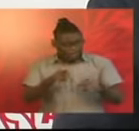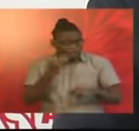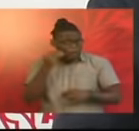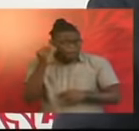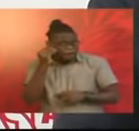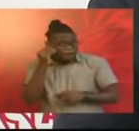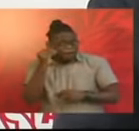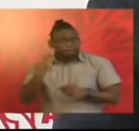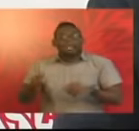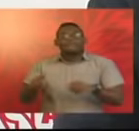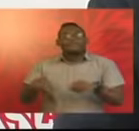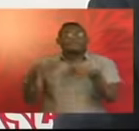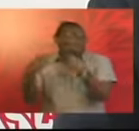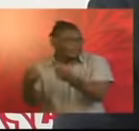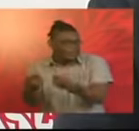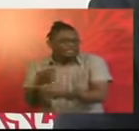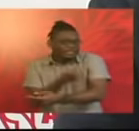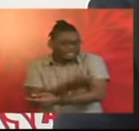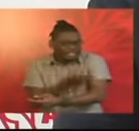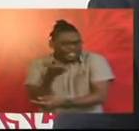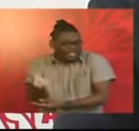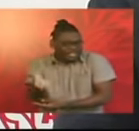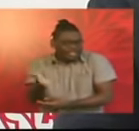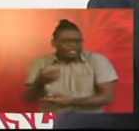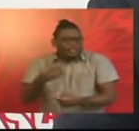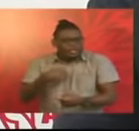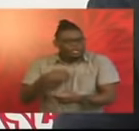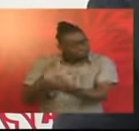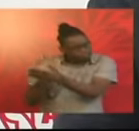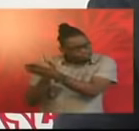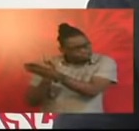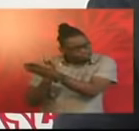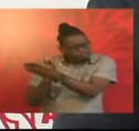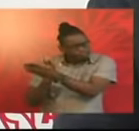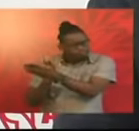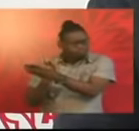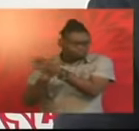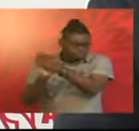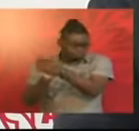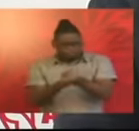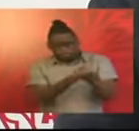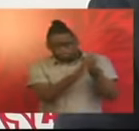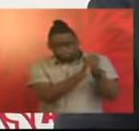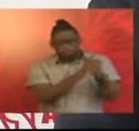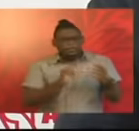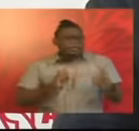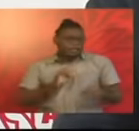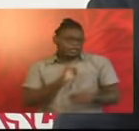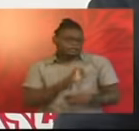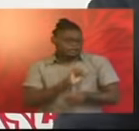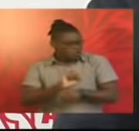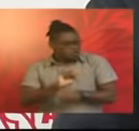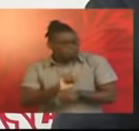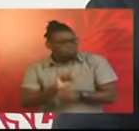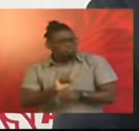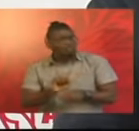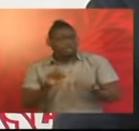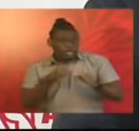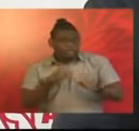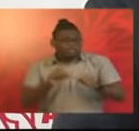the staff of the NCRHA who continue to engage vaccinations with all of their capacity, strength,